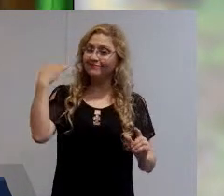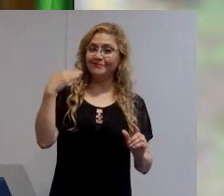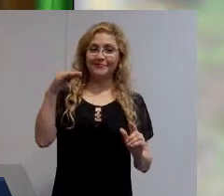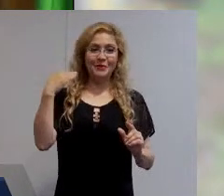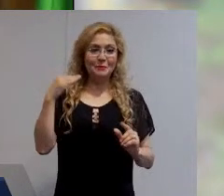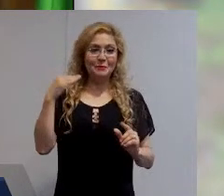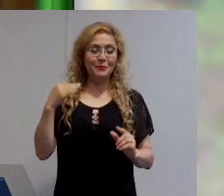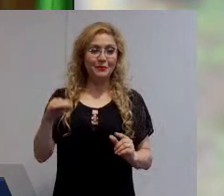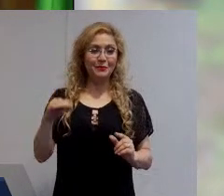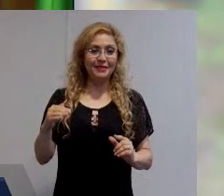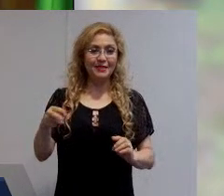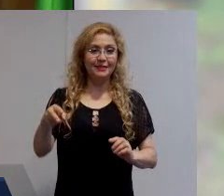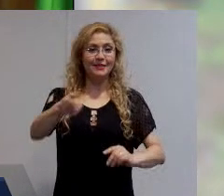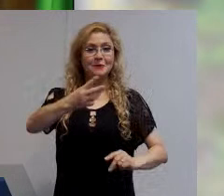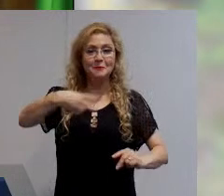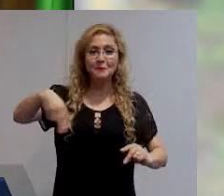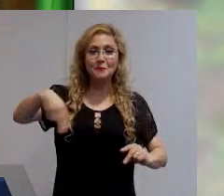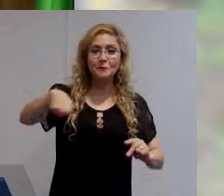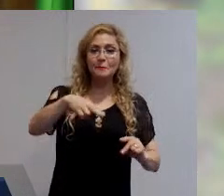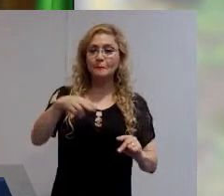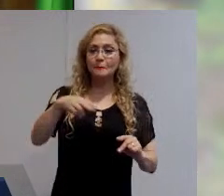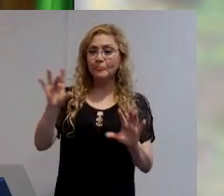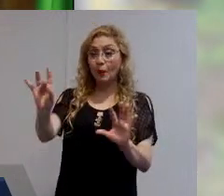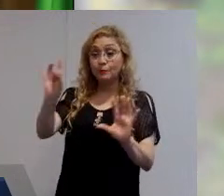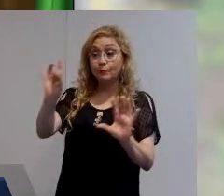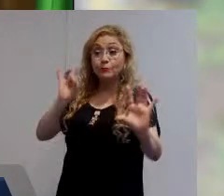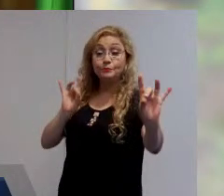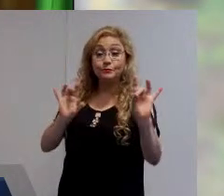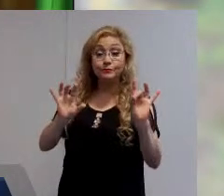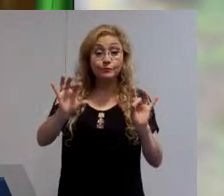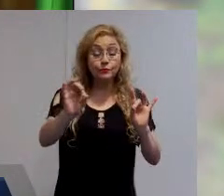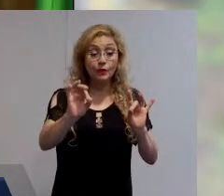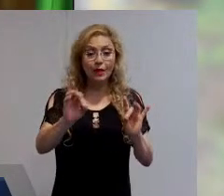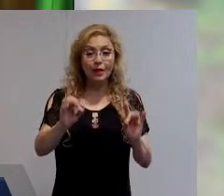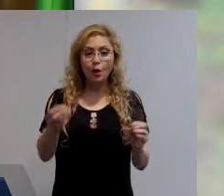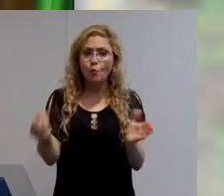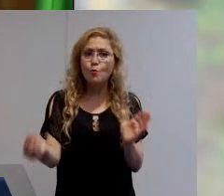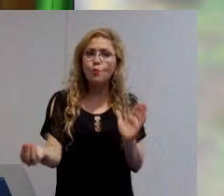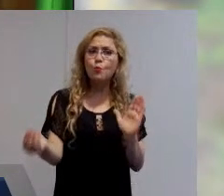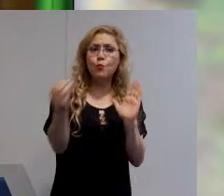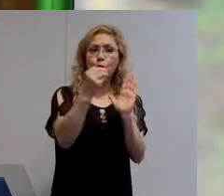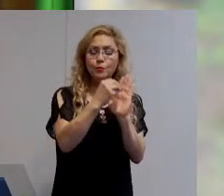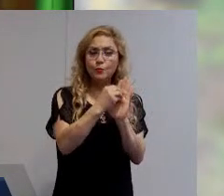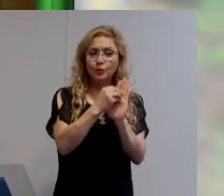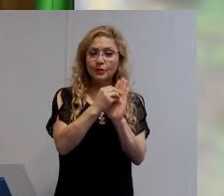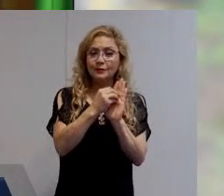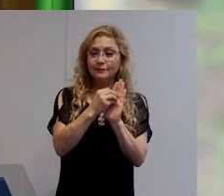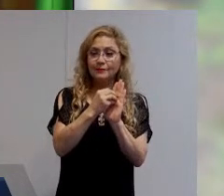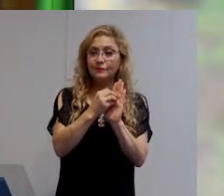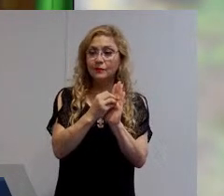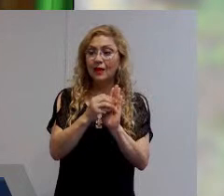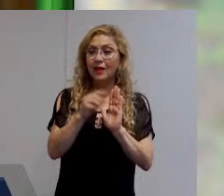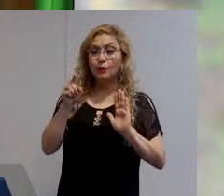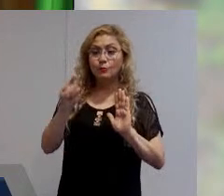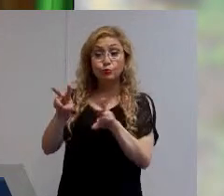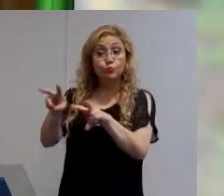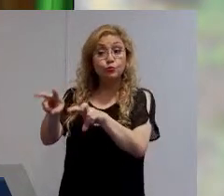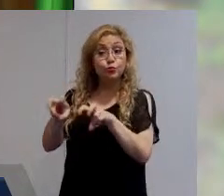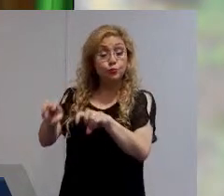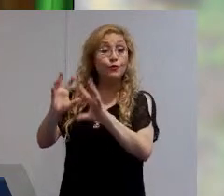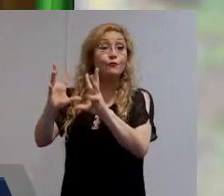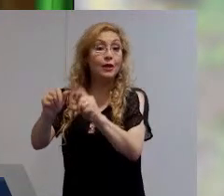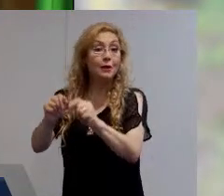during the after this pandemic, it is an honor for us to be here to refer to the